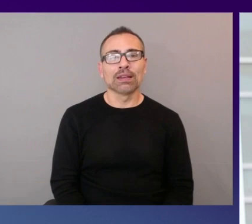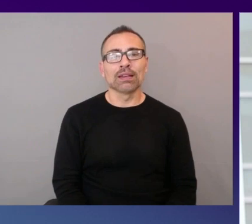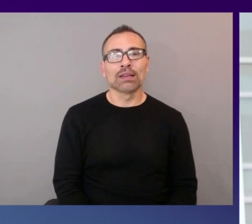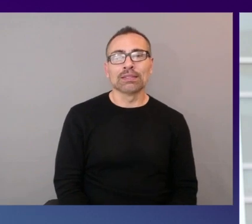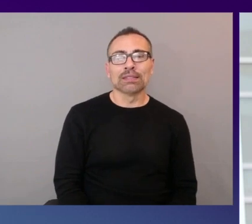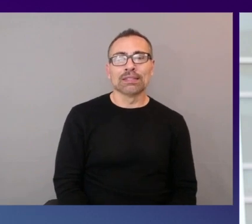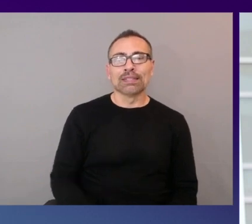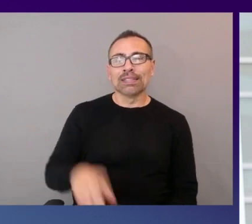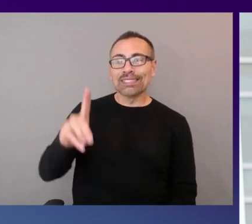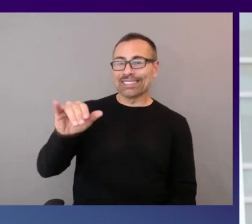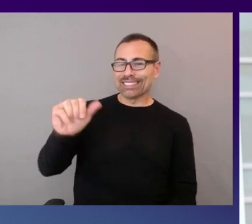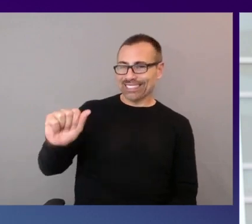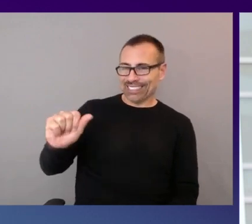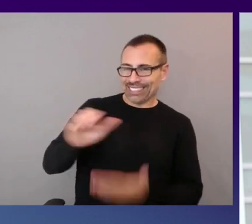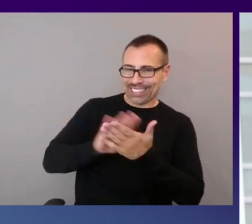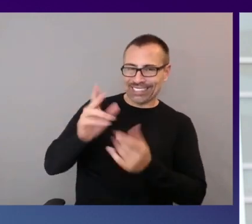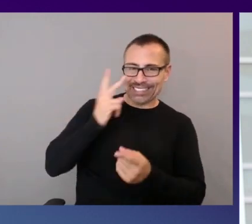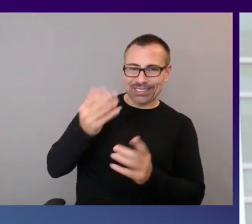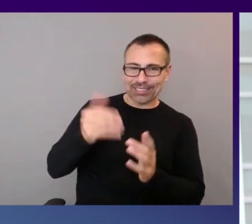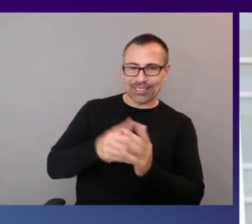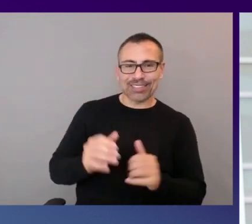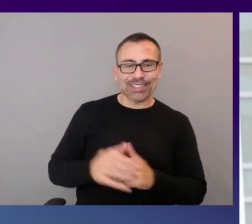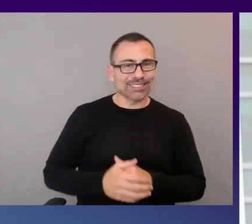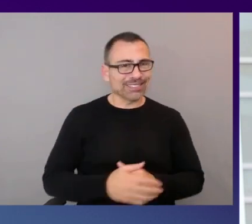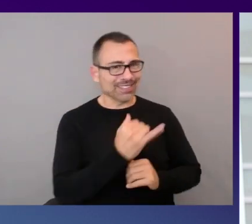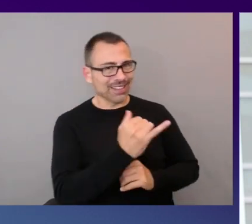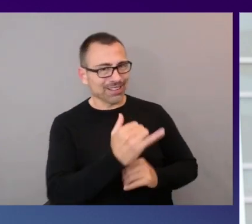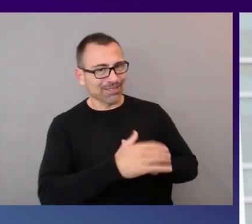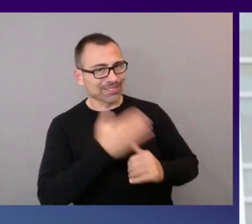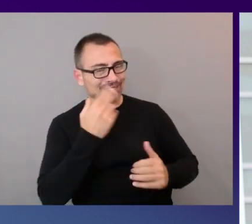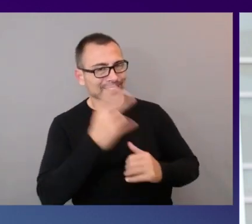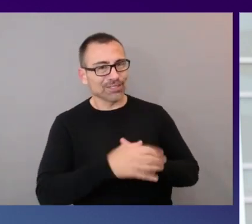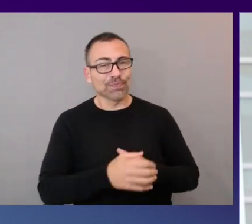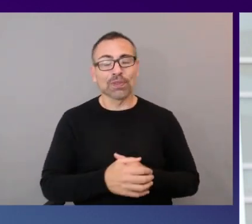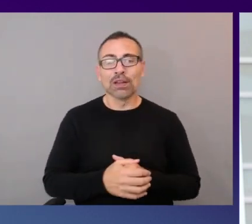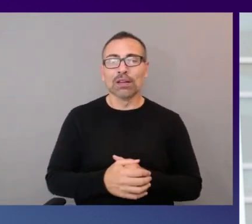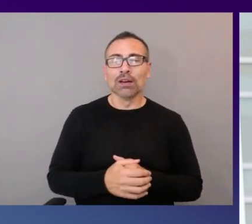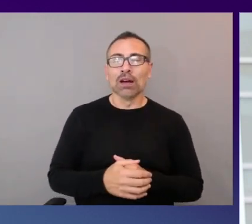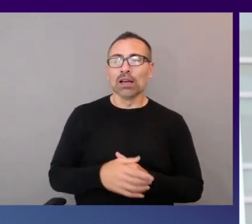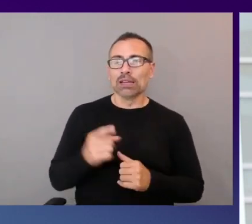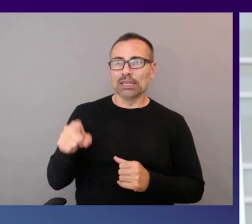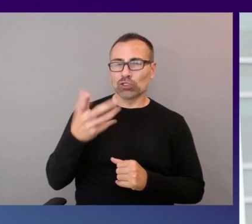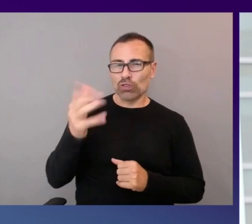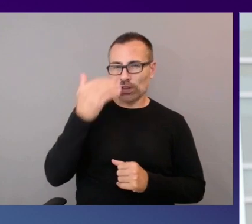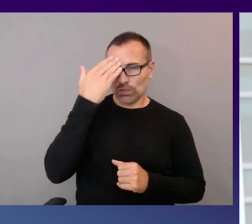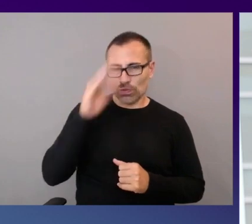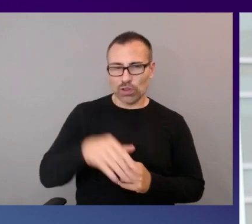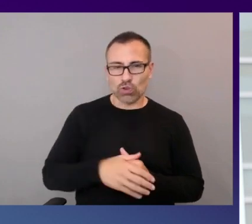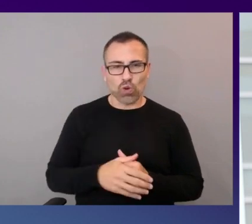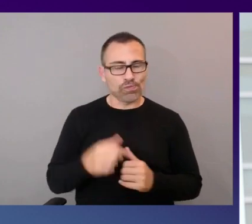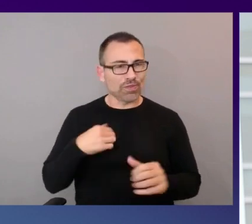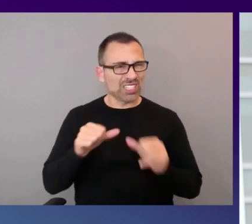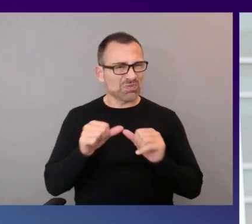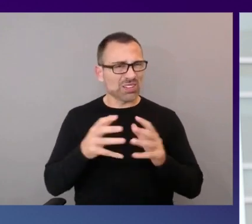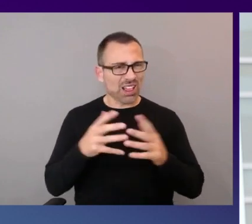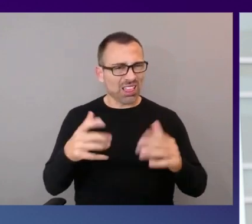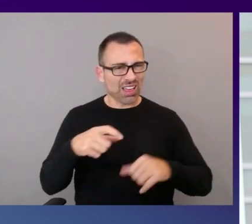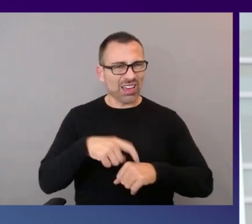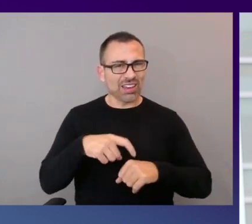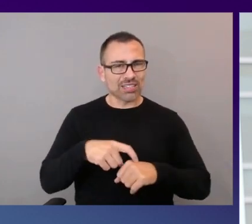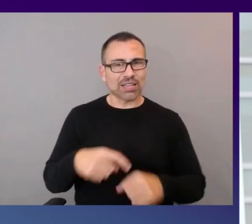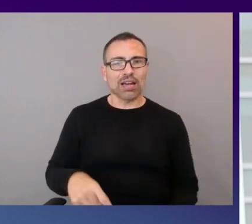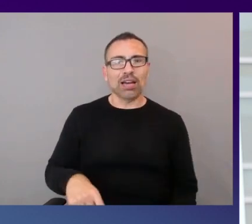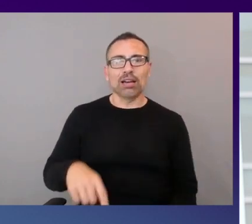again. Likewise, good to see you. It's been a while. It has. As you know, I spent a lot of time with CISOs and chief